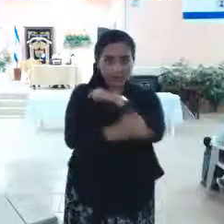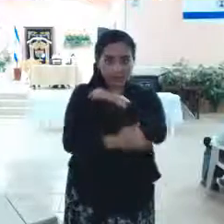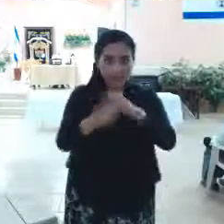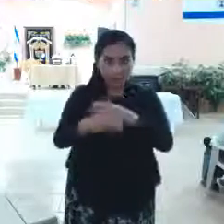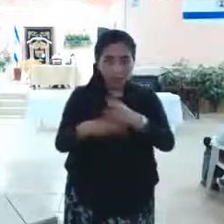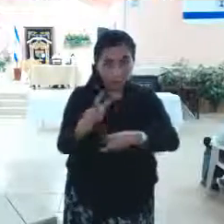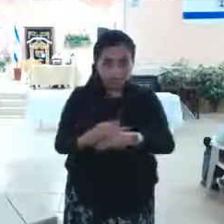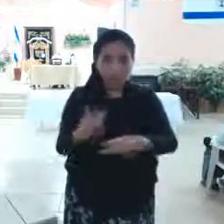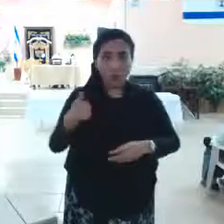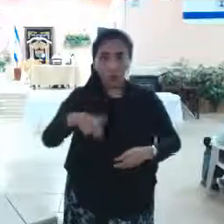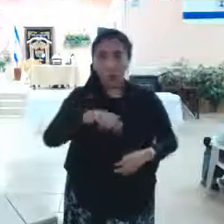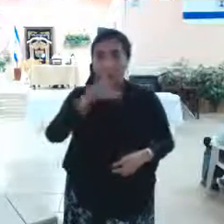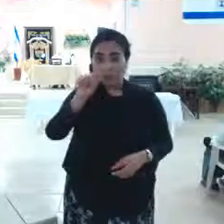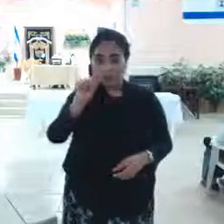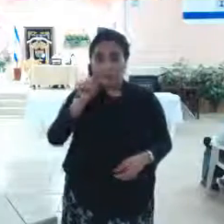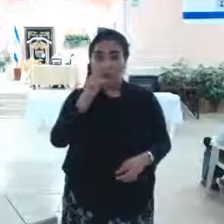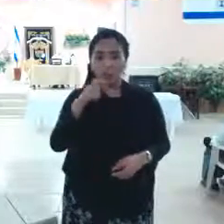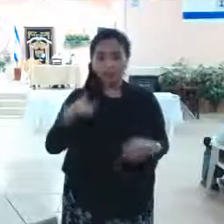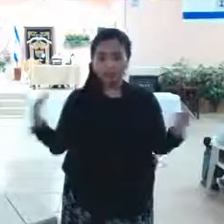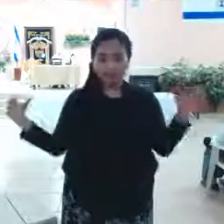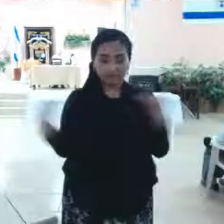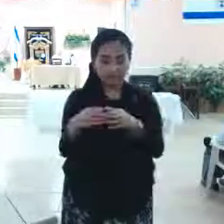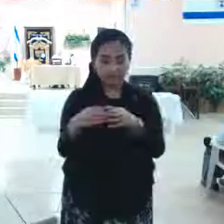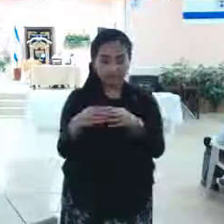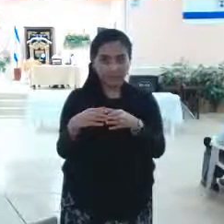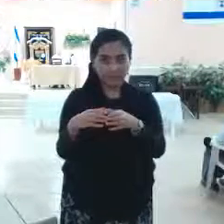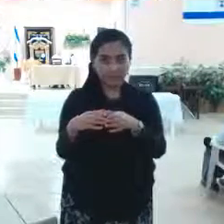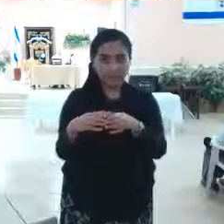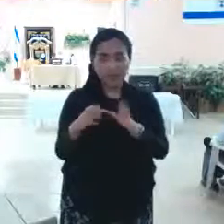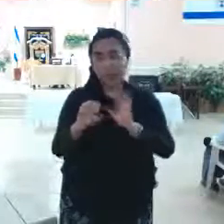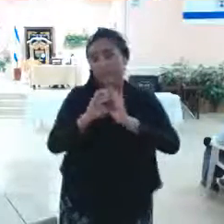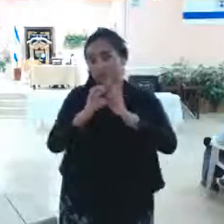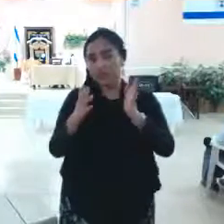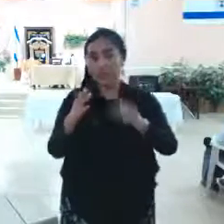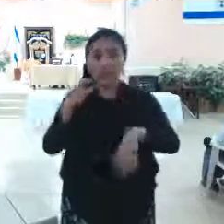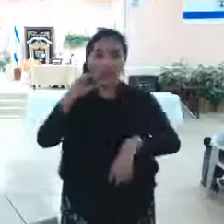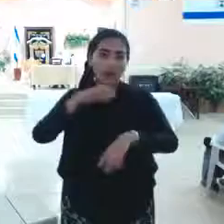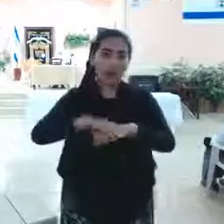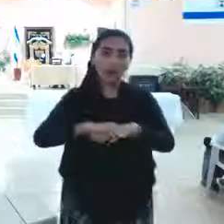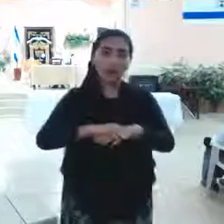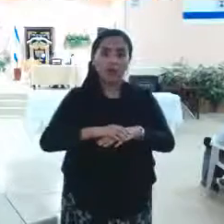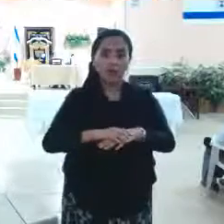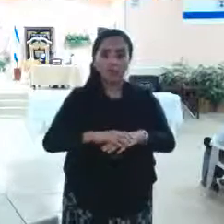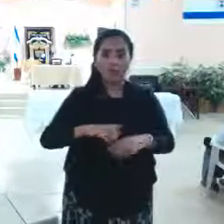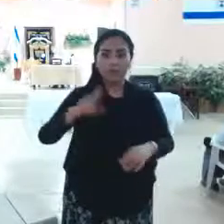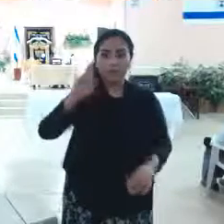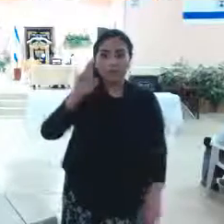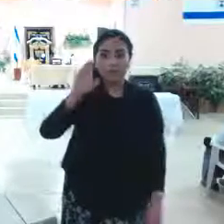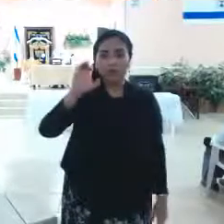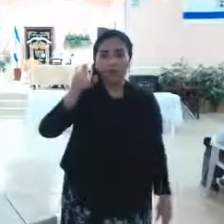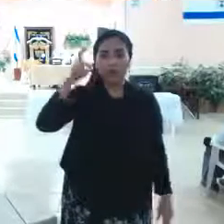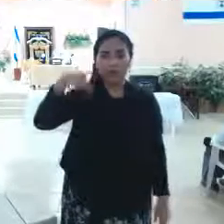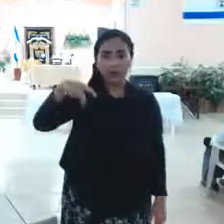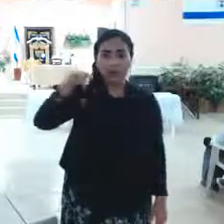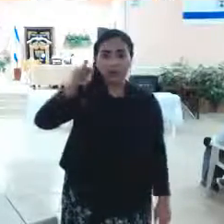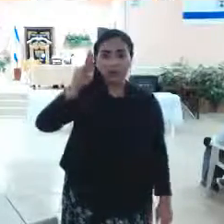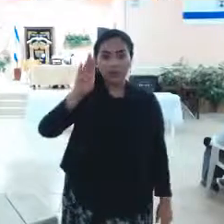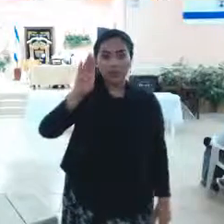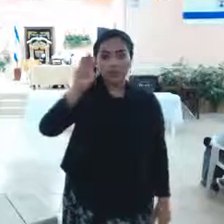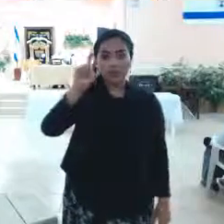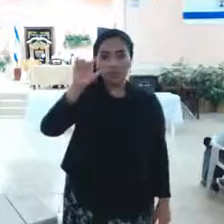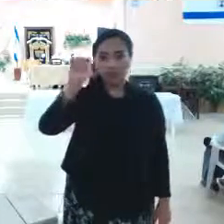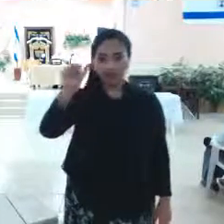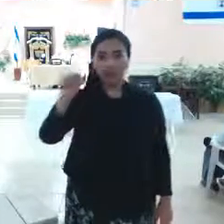of the world, we are 20 the ones that we get together. For example, in Dominican Republic,